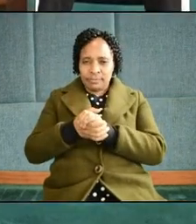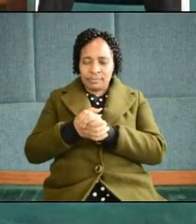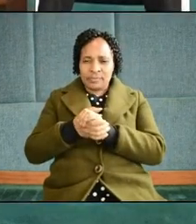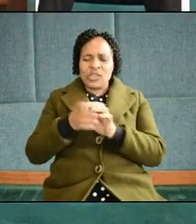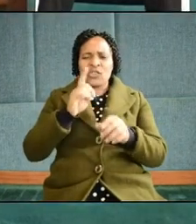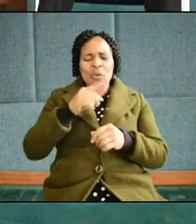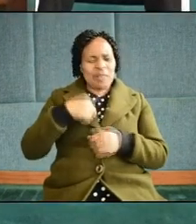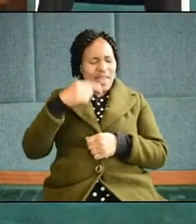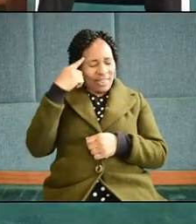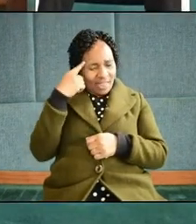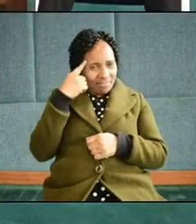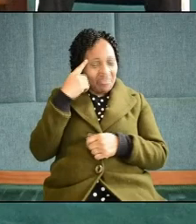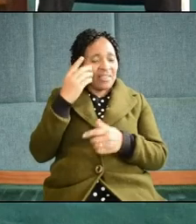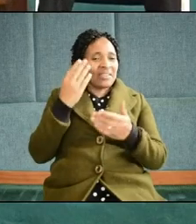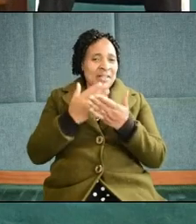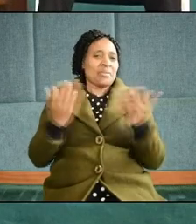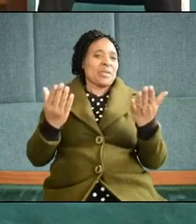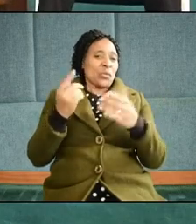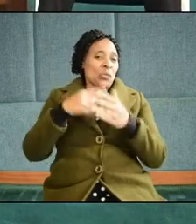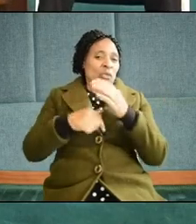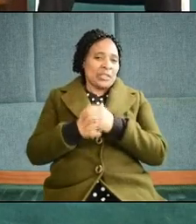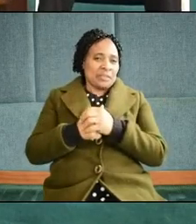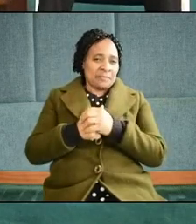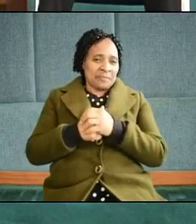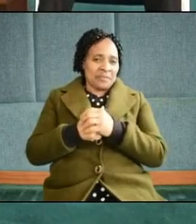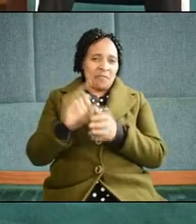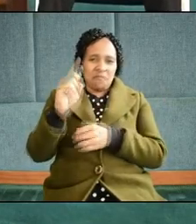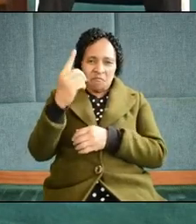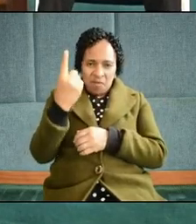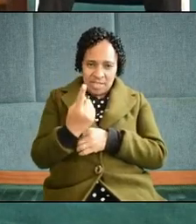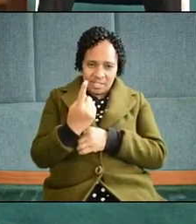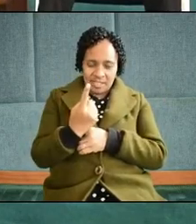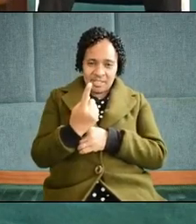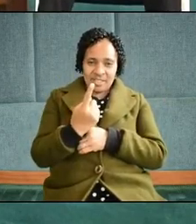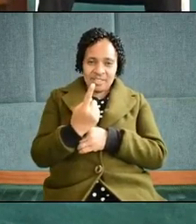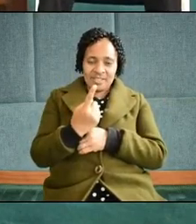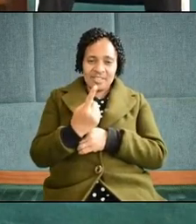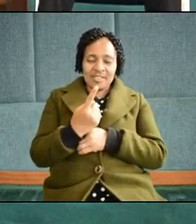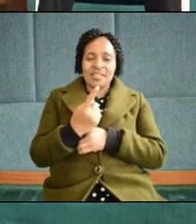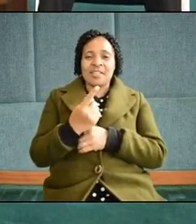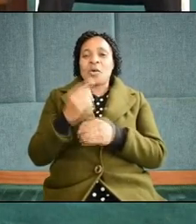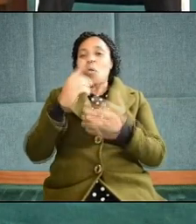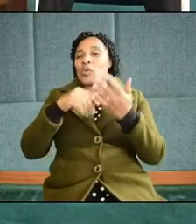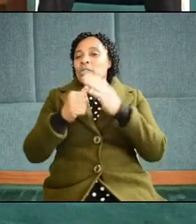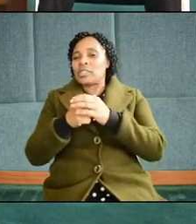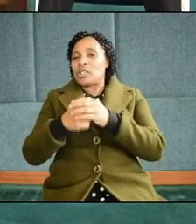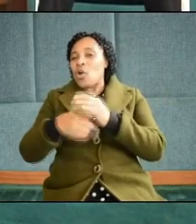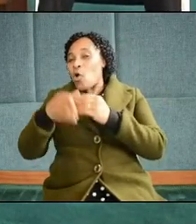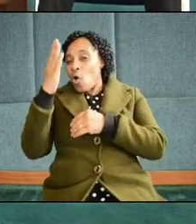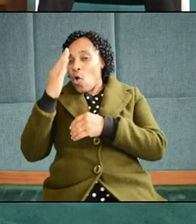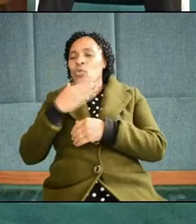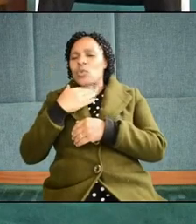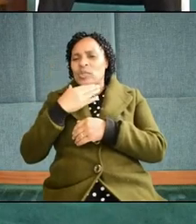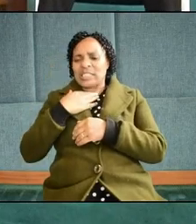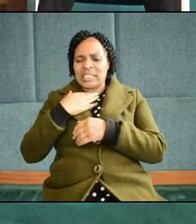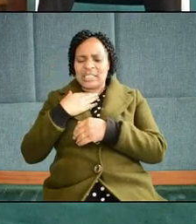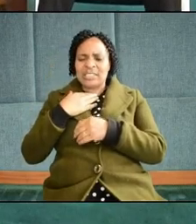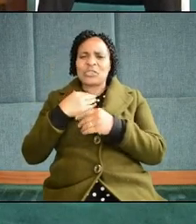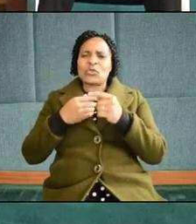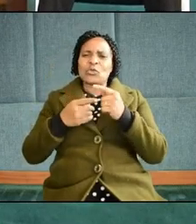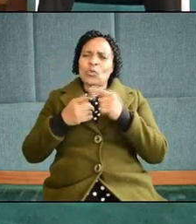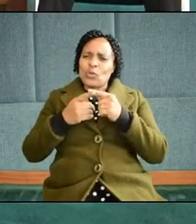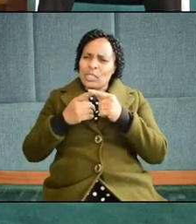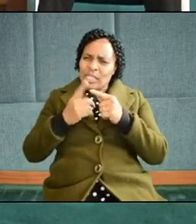So I think the thing is, okay, the first aspect, though it was slightly cruel, mm-hmm. is I think God wanted to kill off